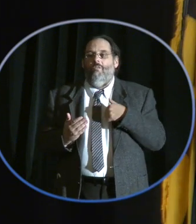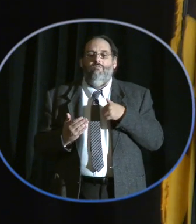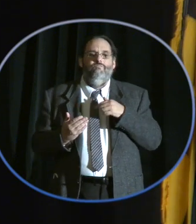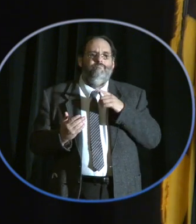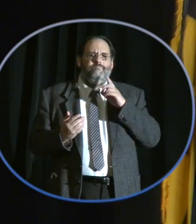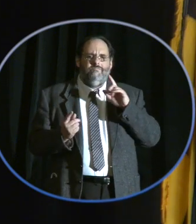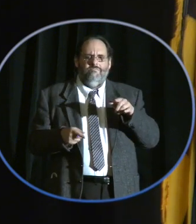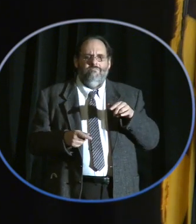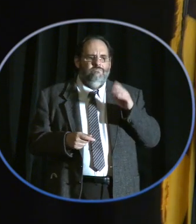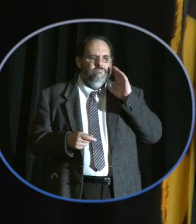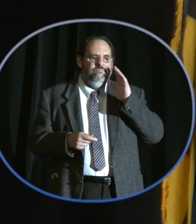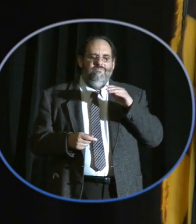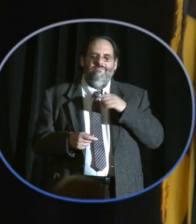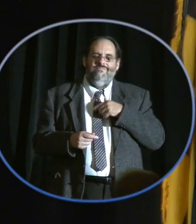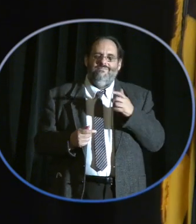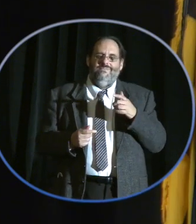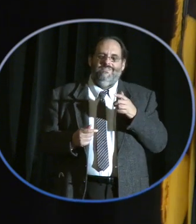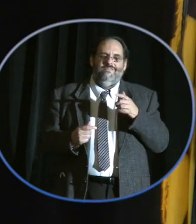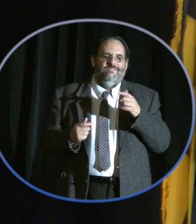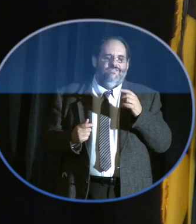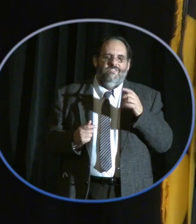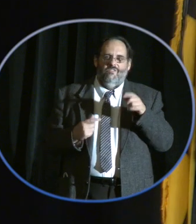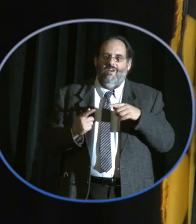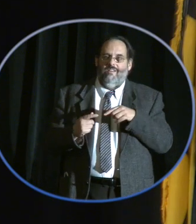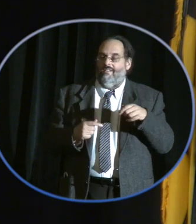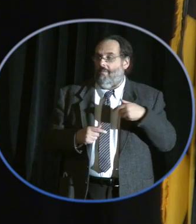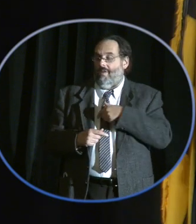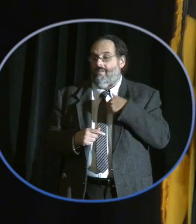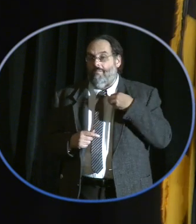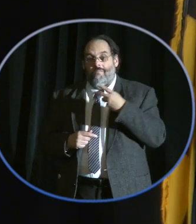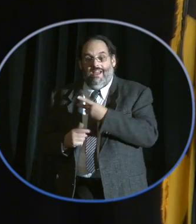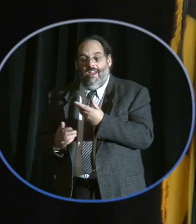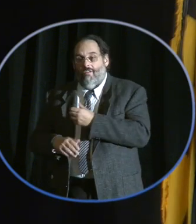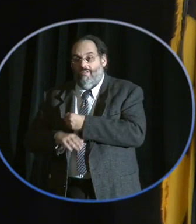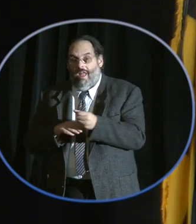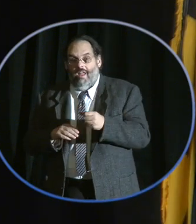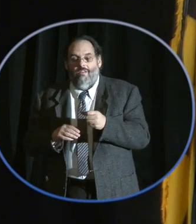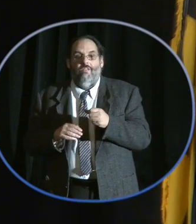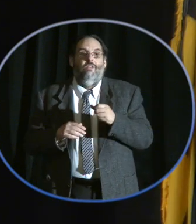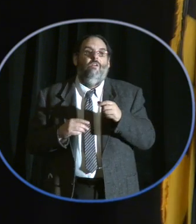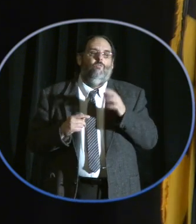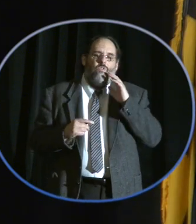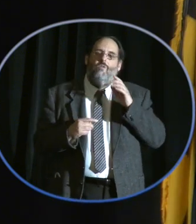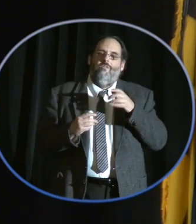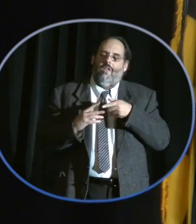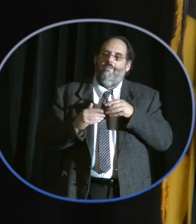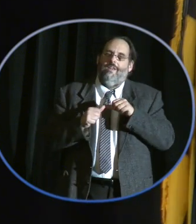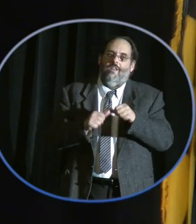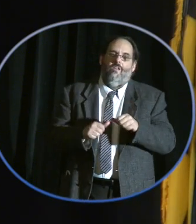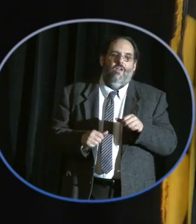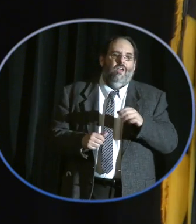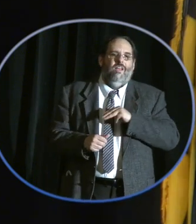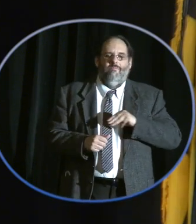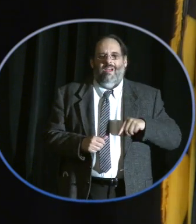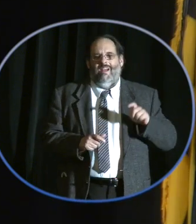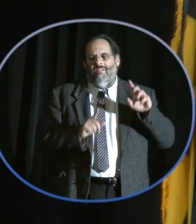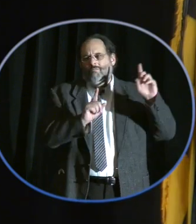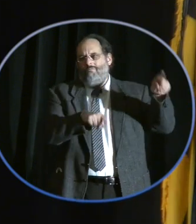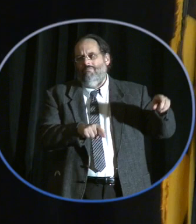playing, you'll know that it's time to come back to your seat, gather, and we'll continue our program. The mayor has to get over